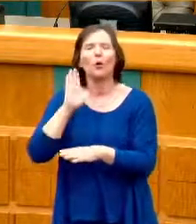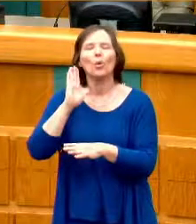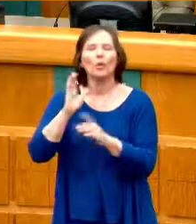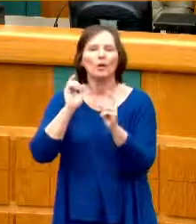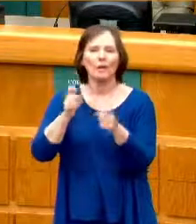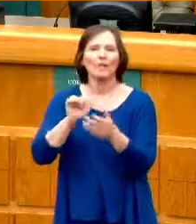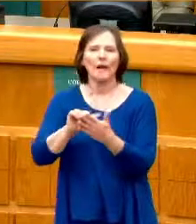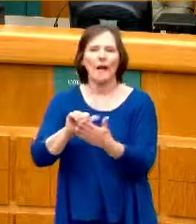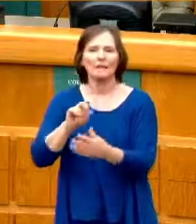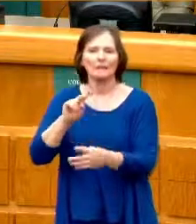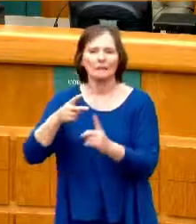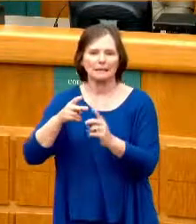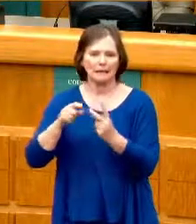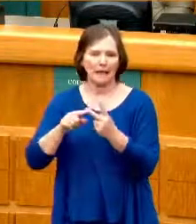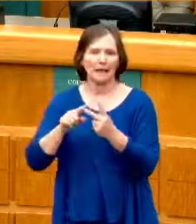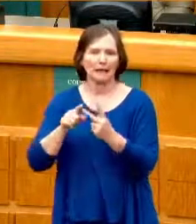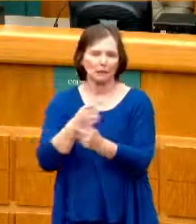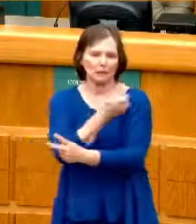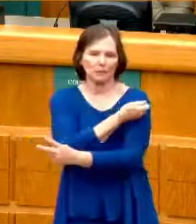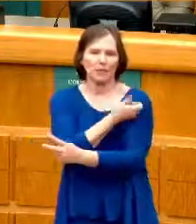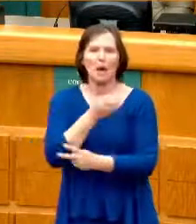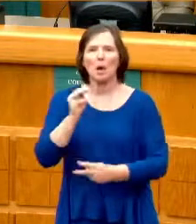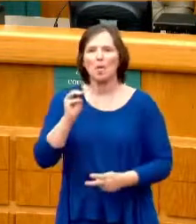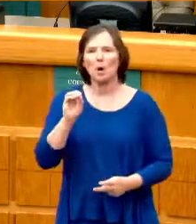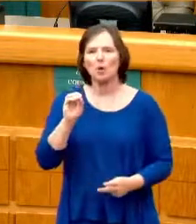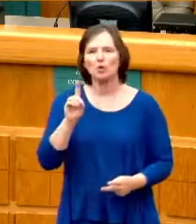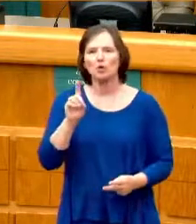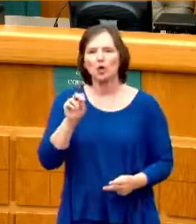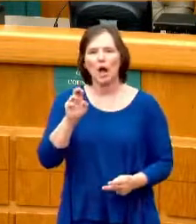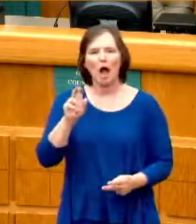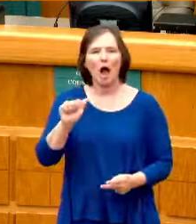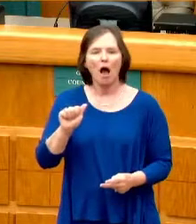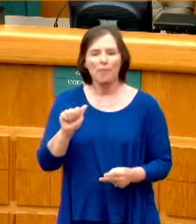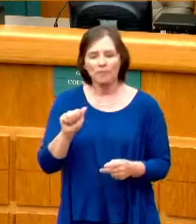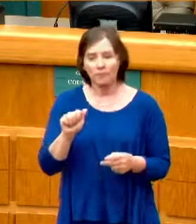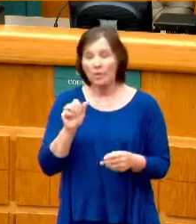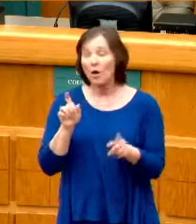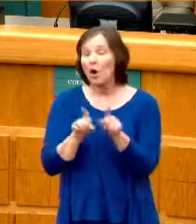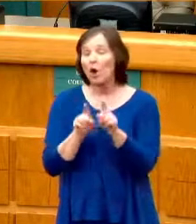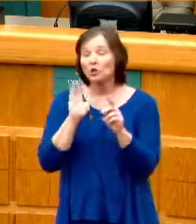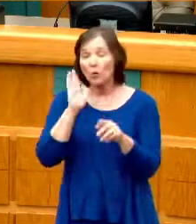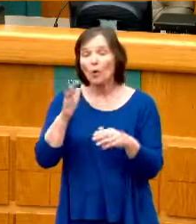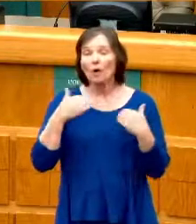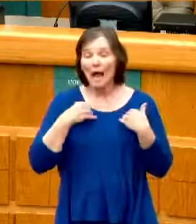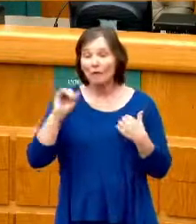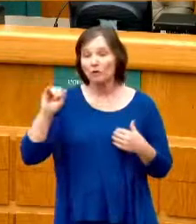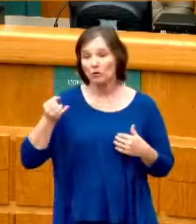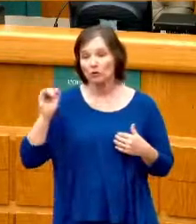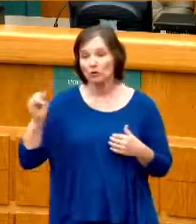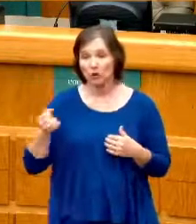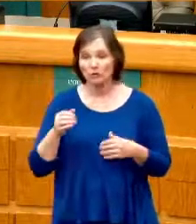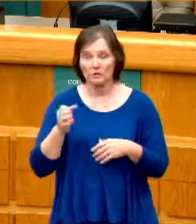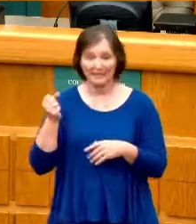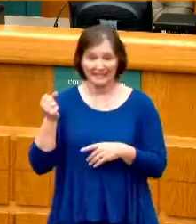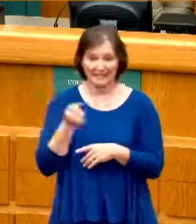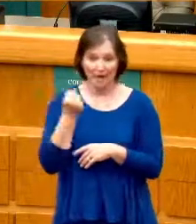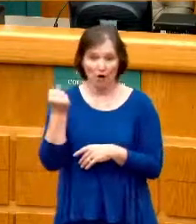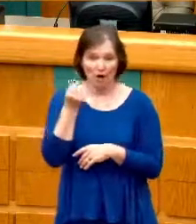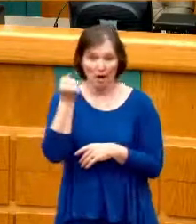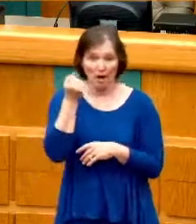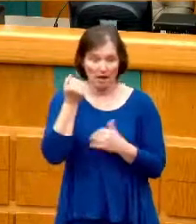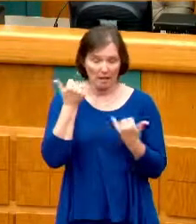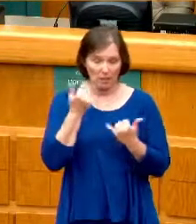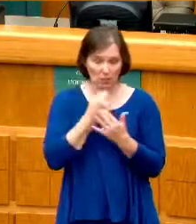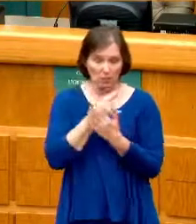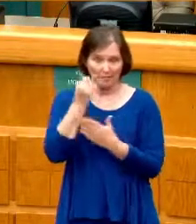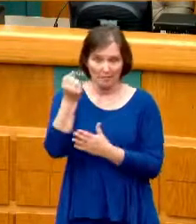So we're also going to have some J&J available on Saturday. The state is really pushing that within 5 days, we make